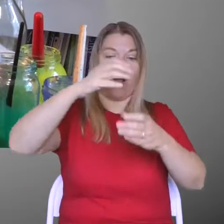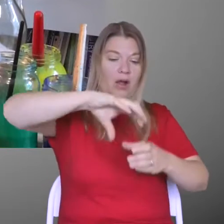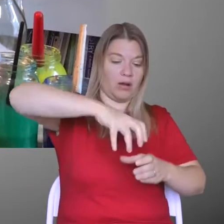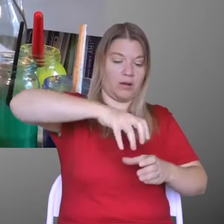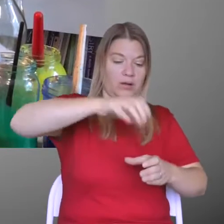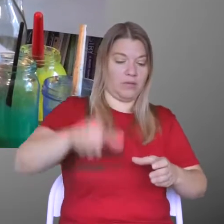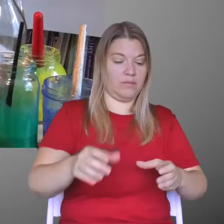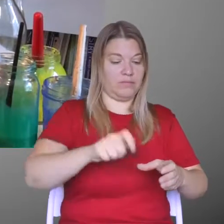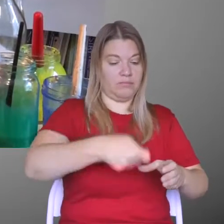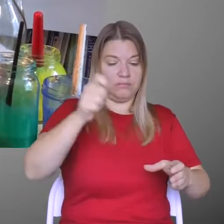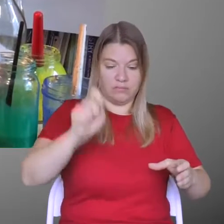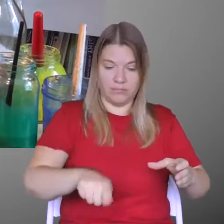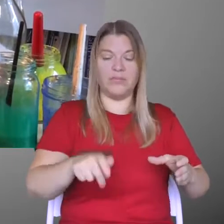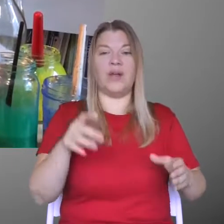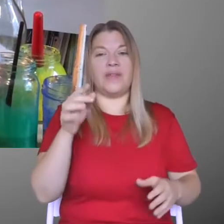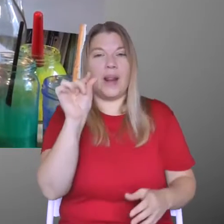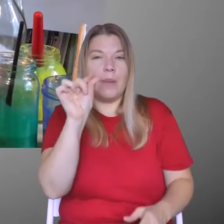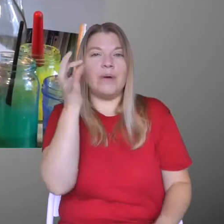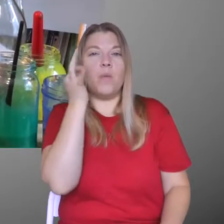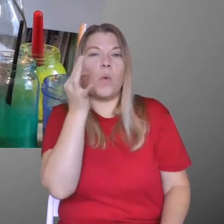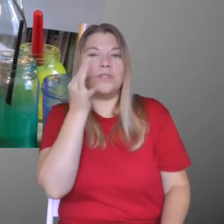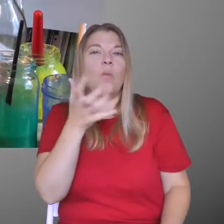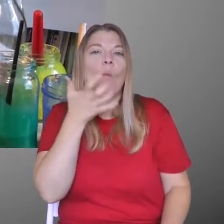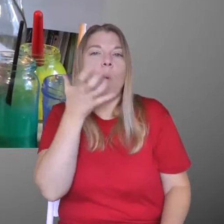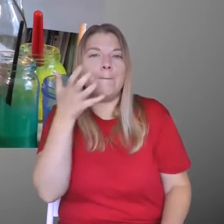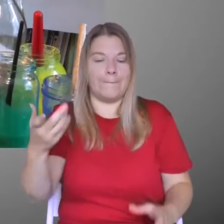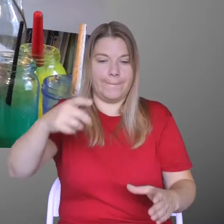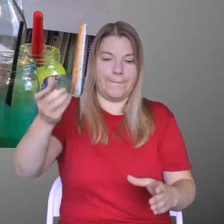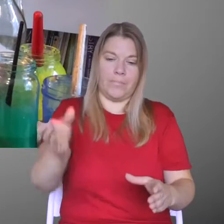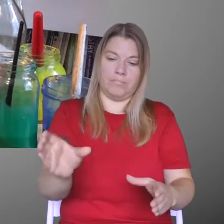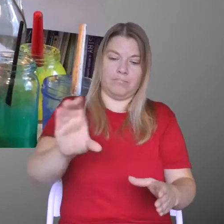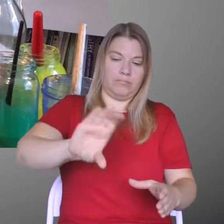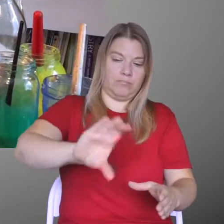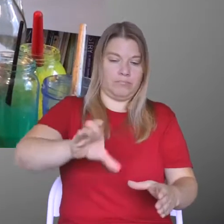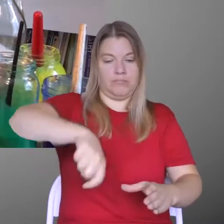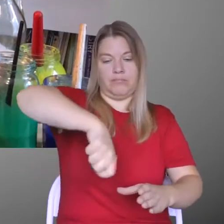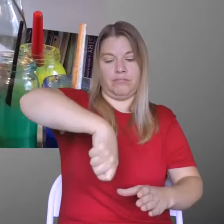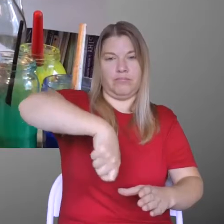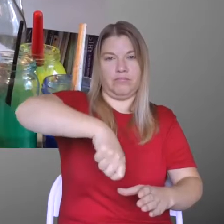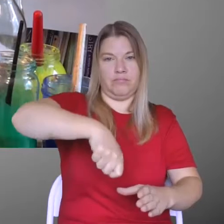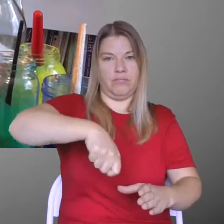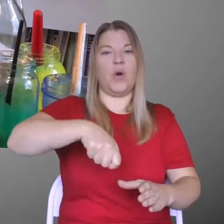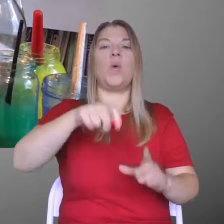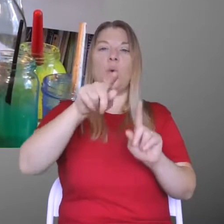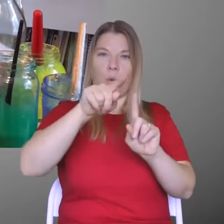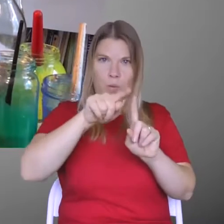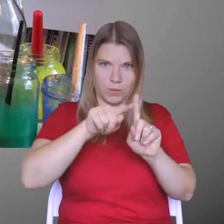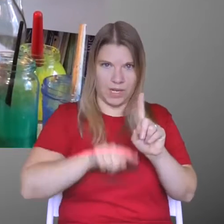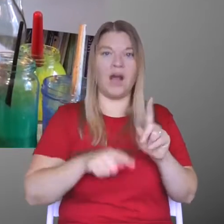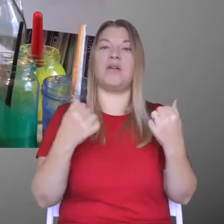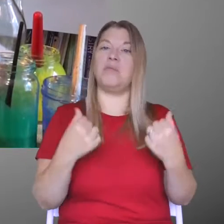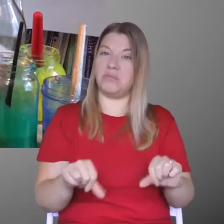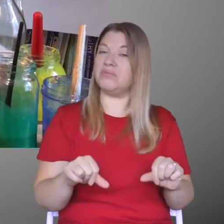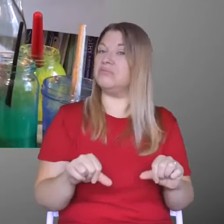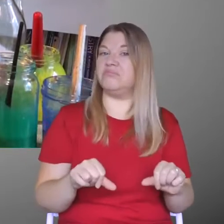in a little bit of warm water, let it cool down, and we're going to use this as a substitute for